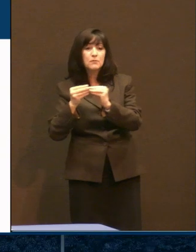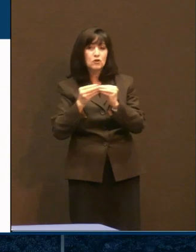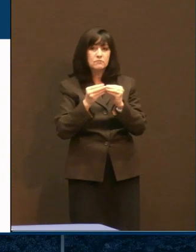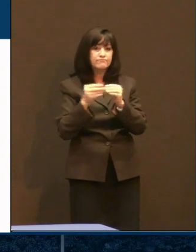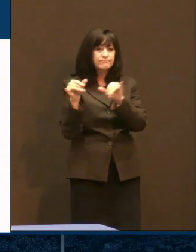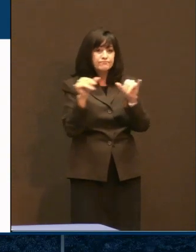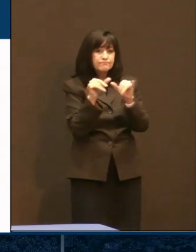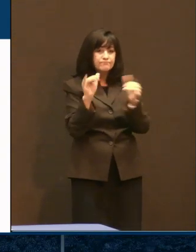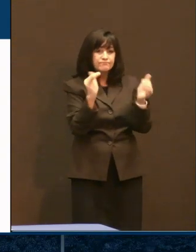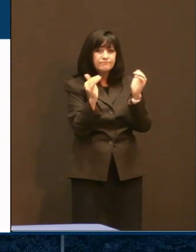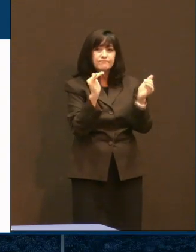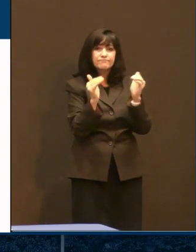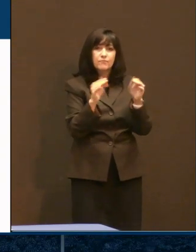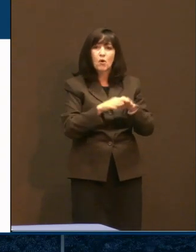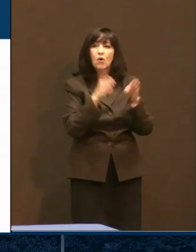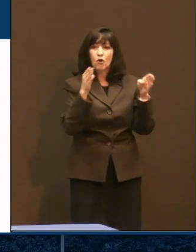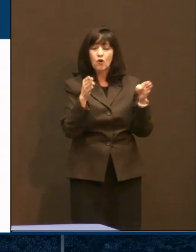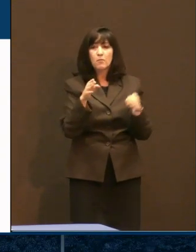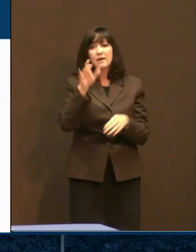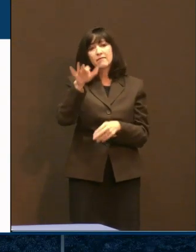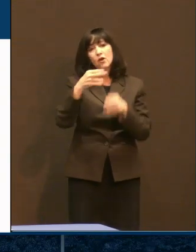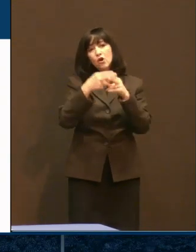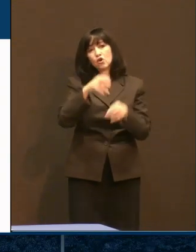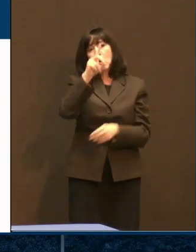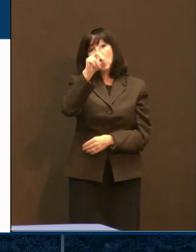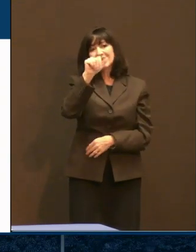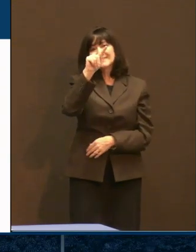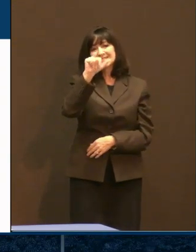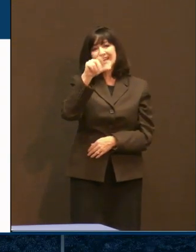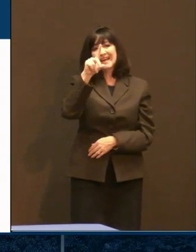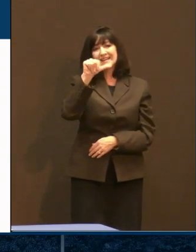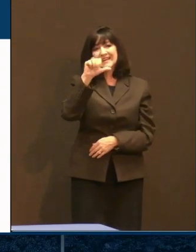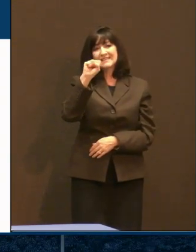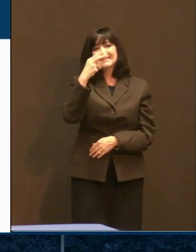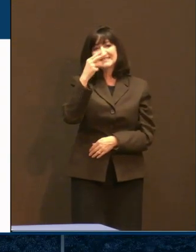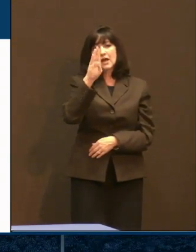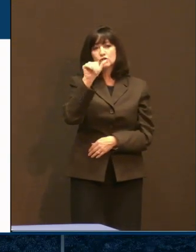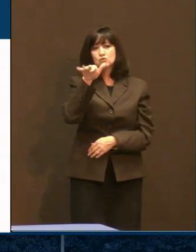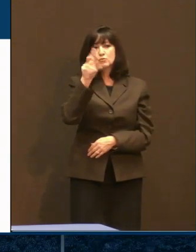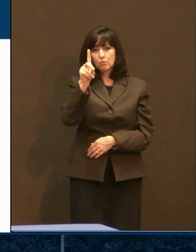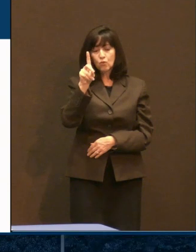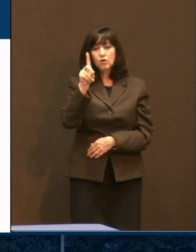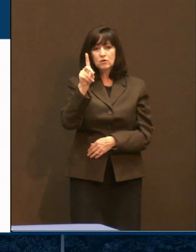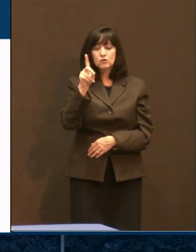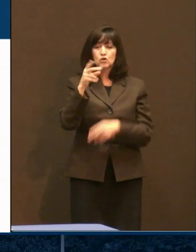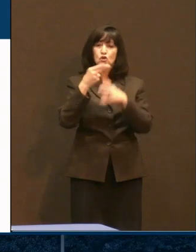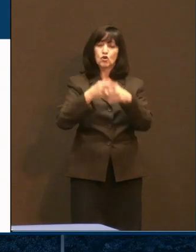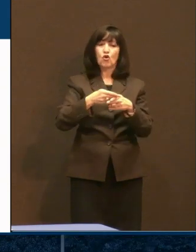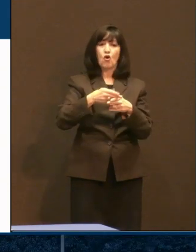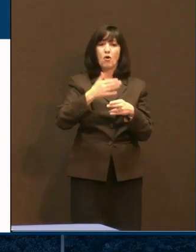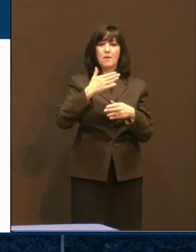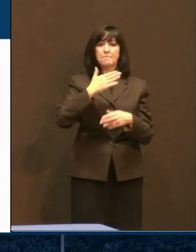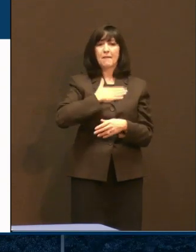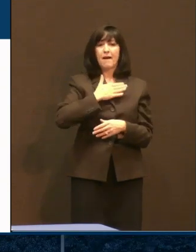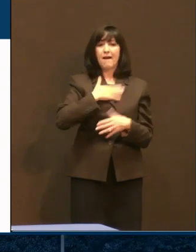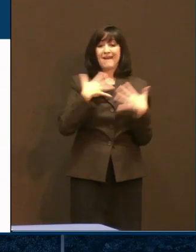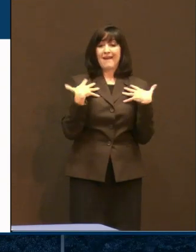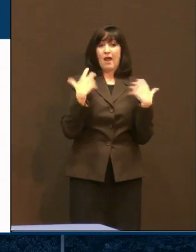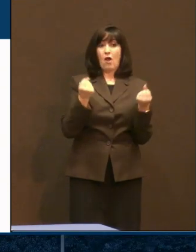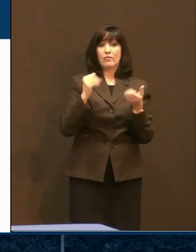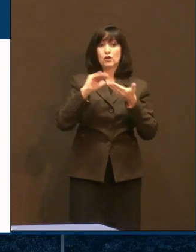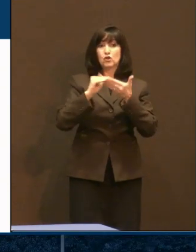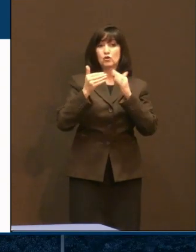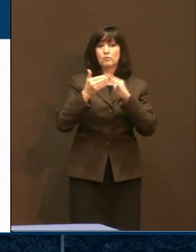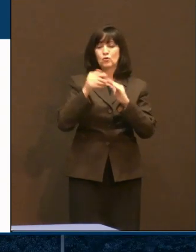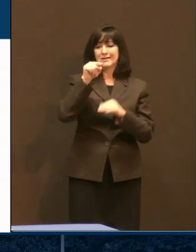COVID-19 data dashboard on My Healthy Community. There on the Delaware.gov website, you can see the overview there. That's